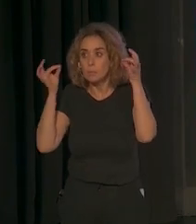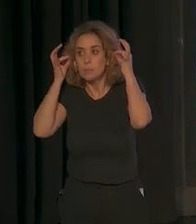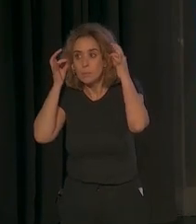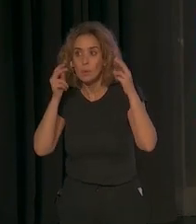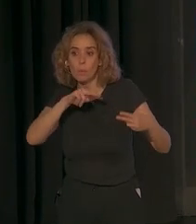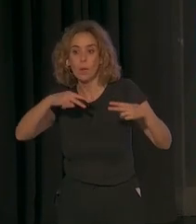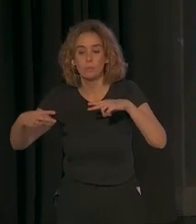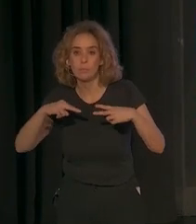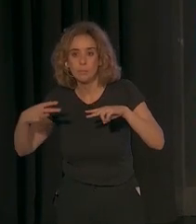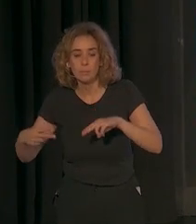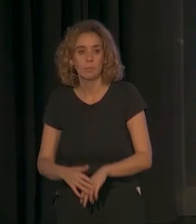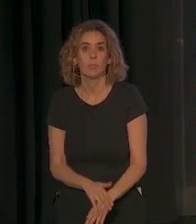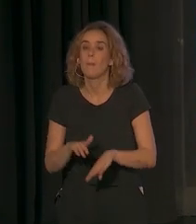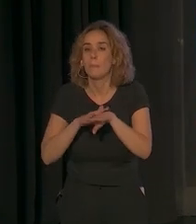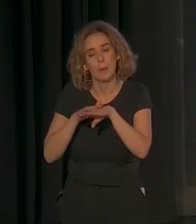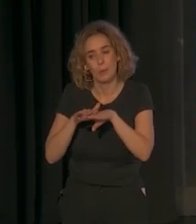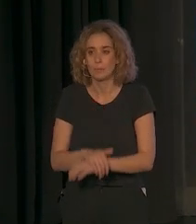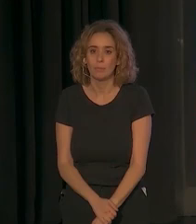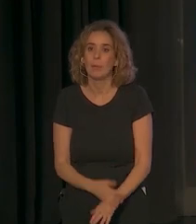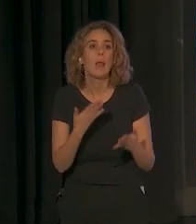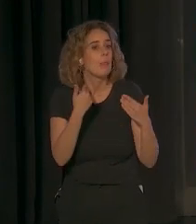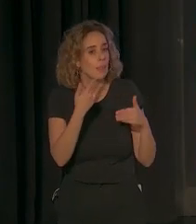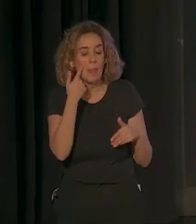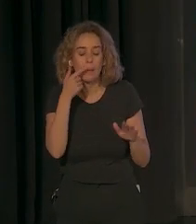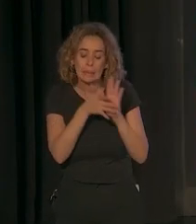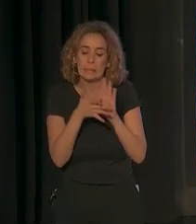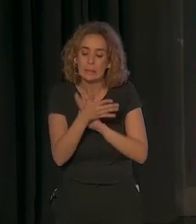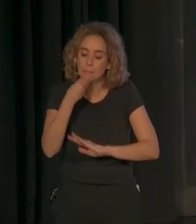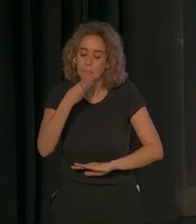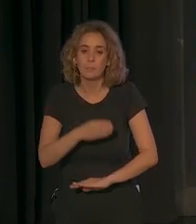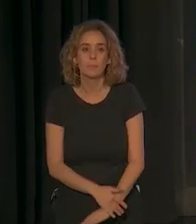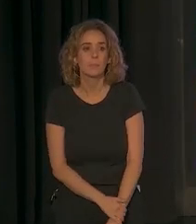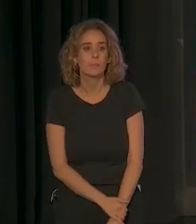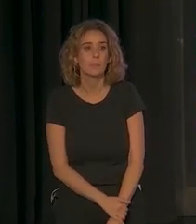Can you ask the question again? Yeah, sorry. Can you hear us now?